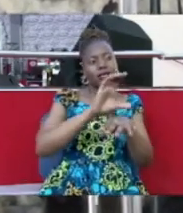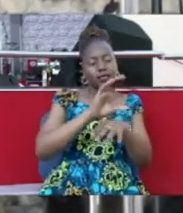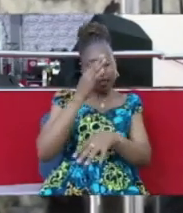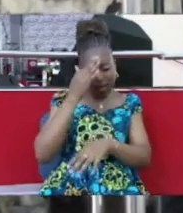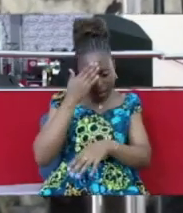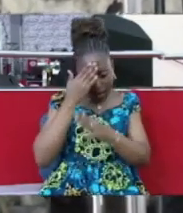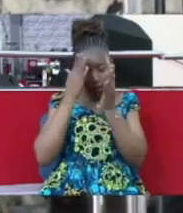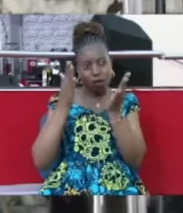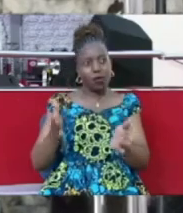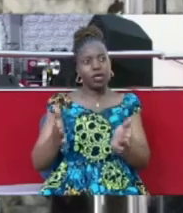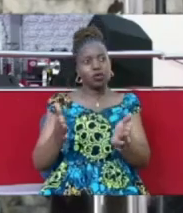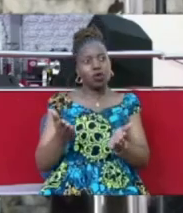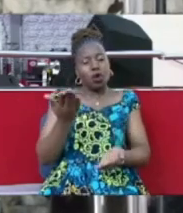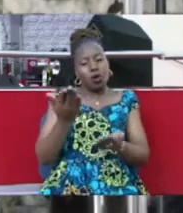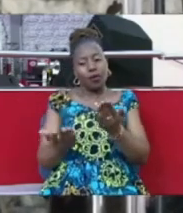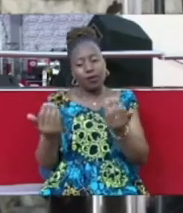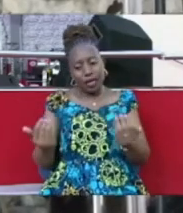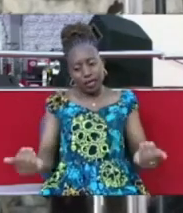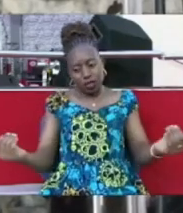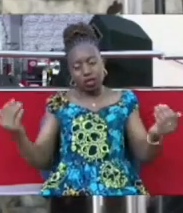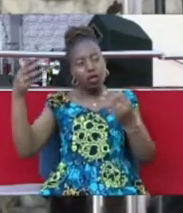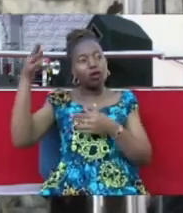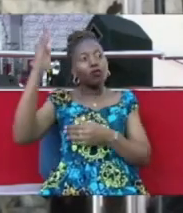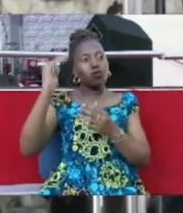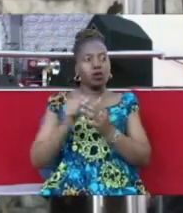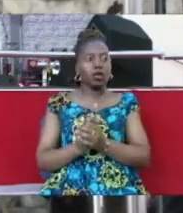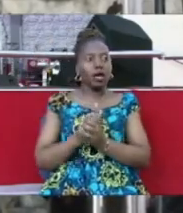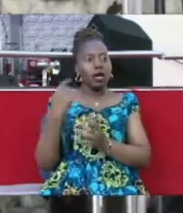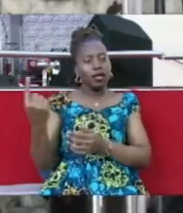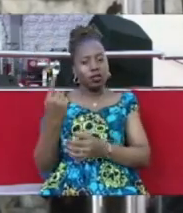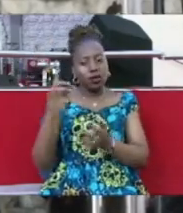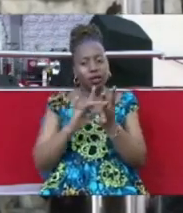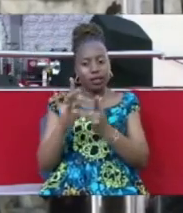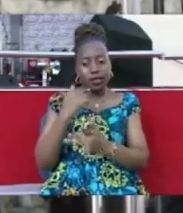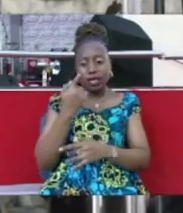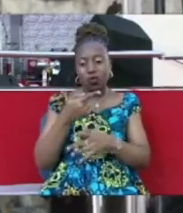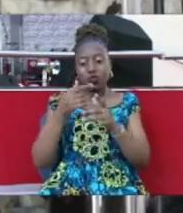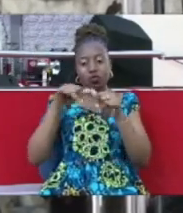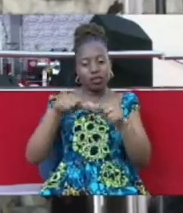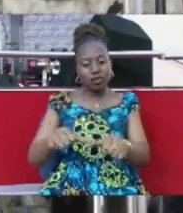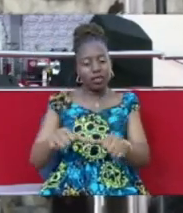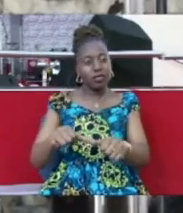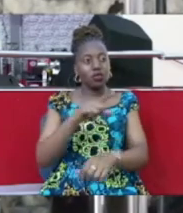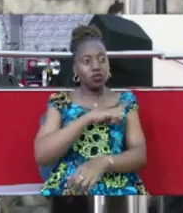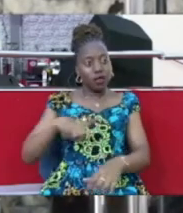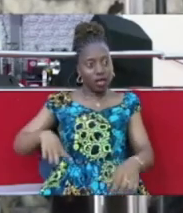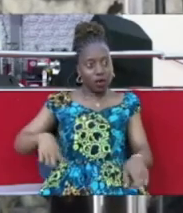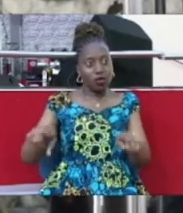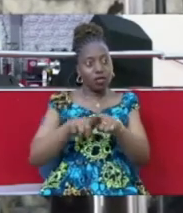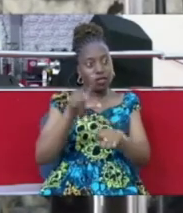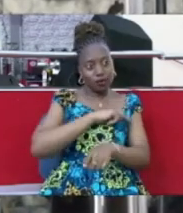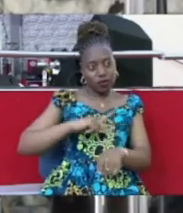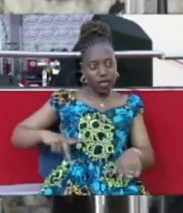kama mtoto wake. He remains as the king. Yeye ndiye mfalme. He remains as the Lord. Yeye ndiye Bwana. Praise the